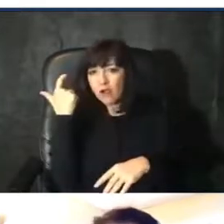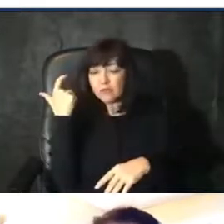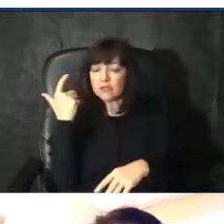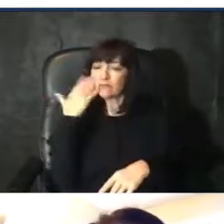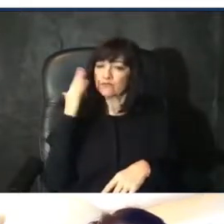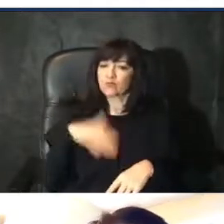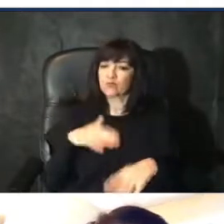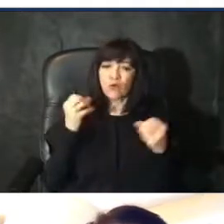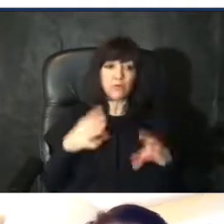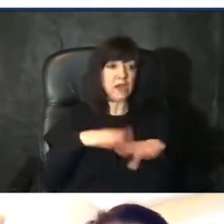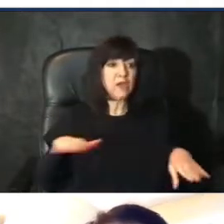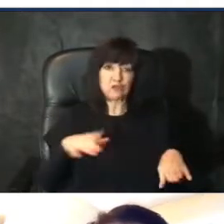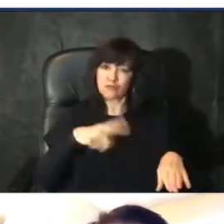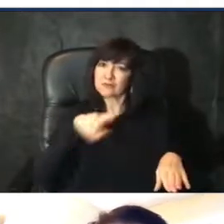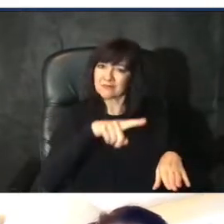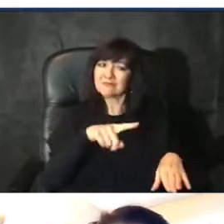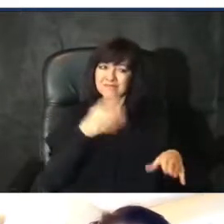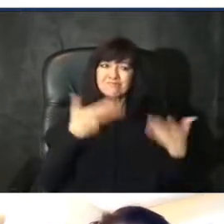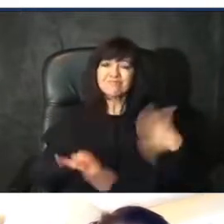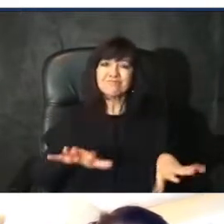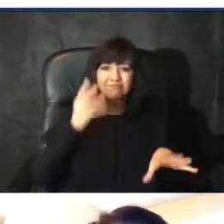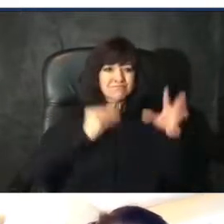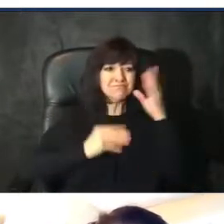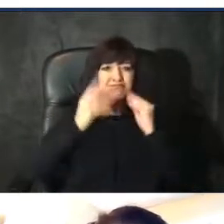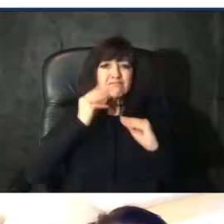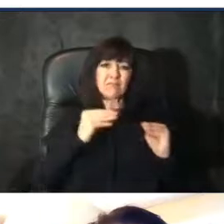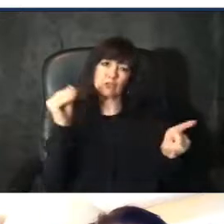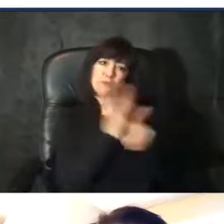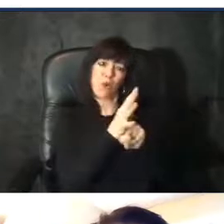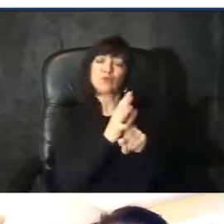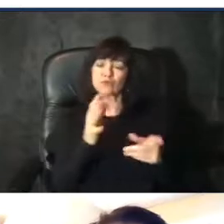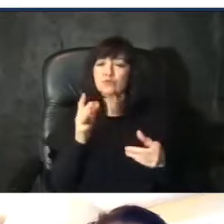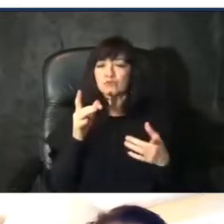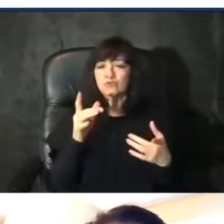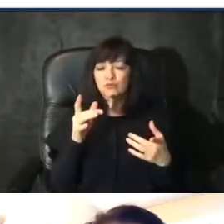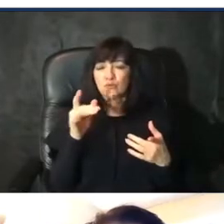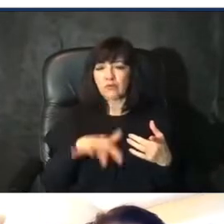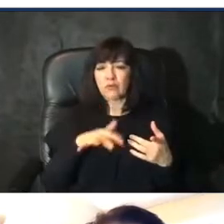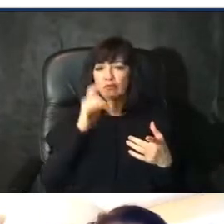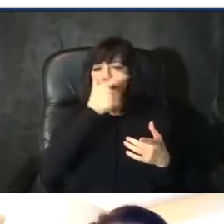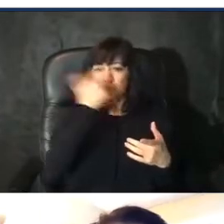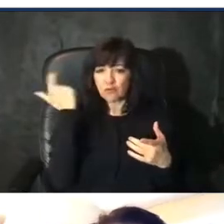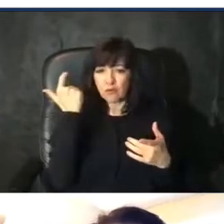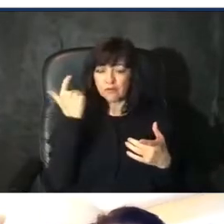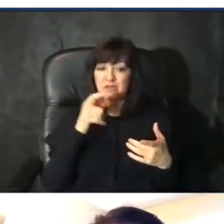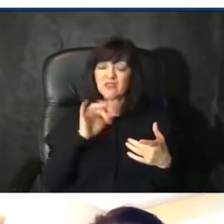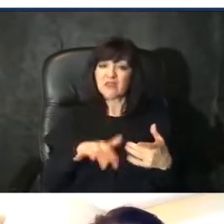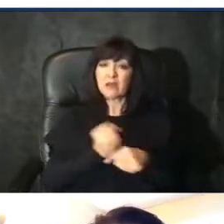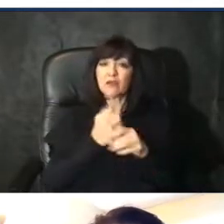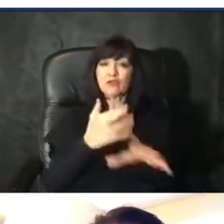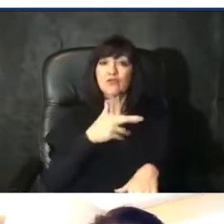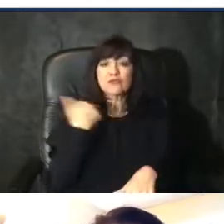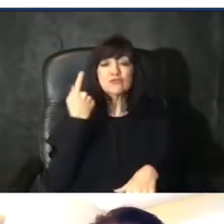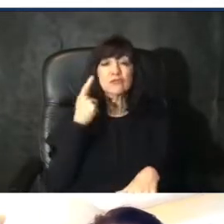events. And we know that that exposure actually increases the risk for a variety of health problems,